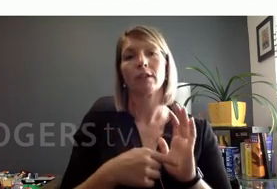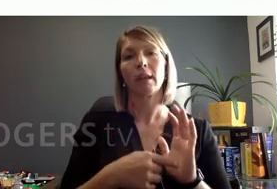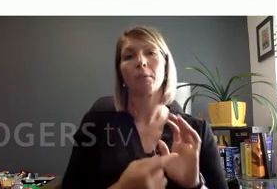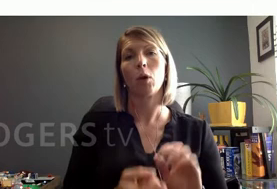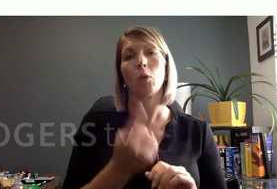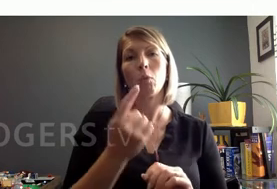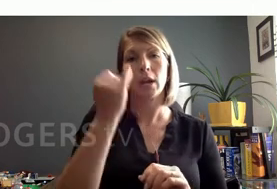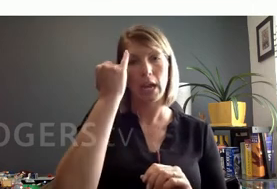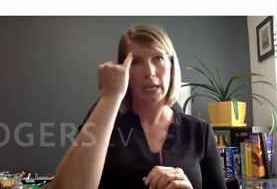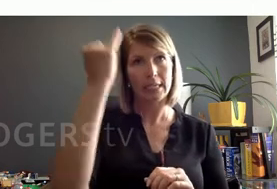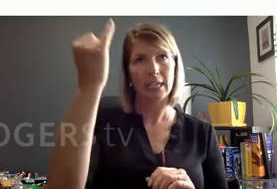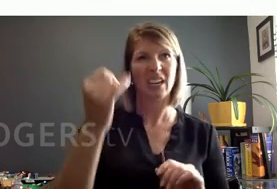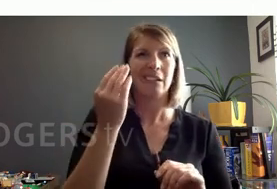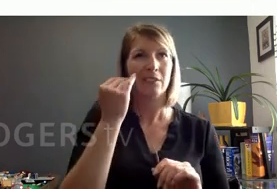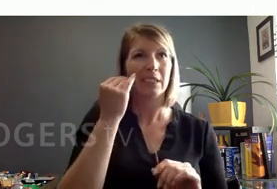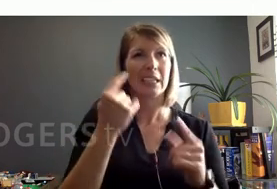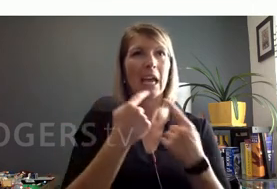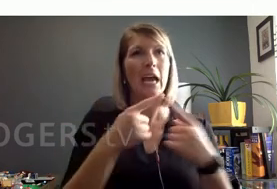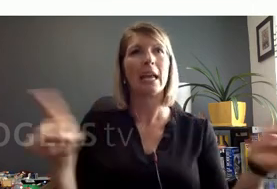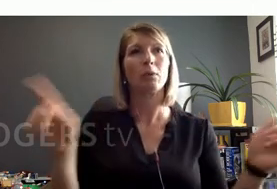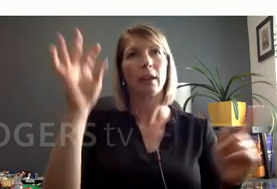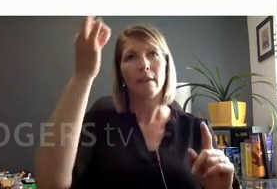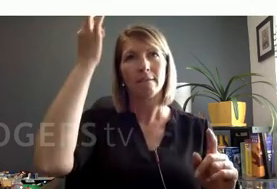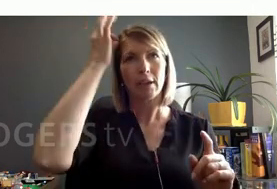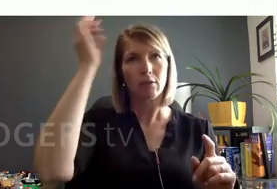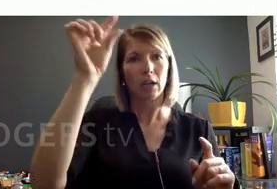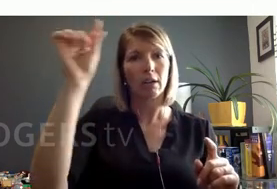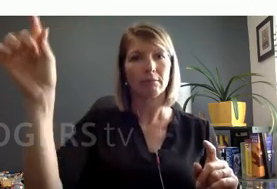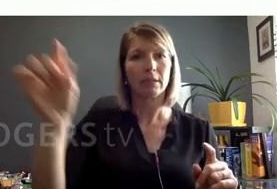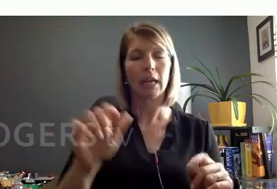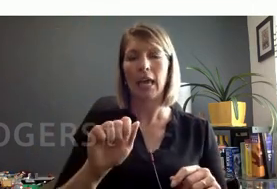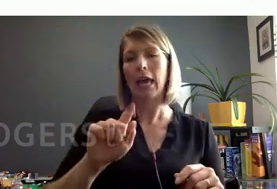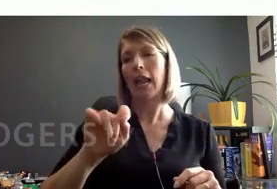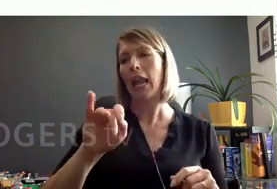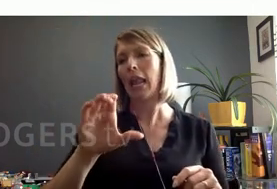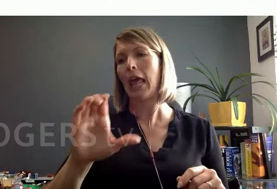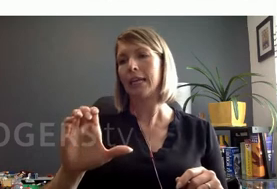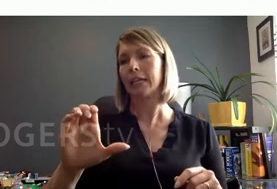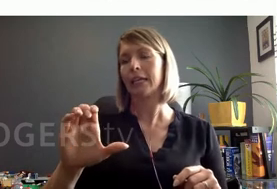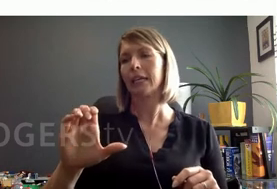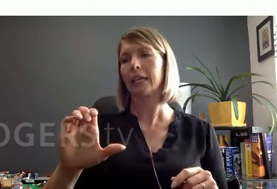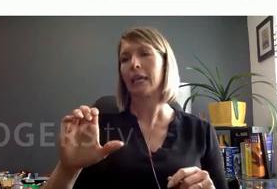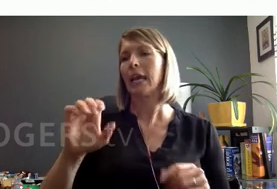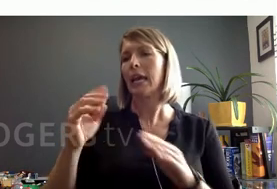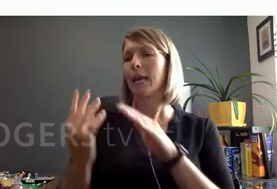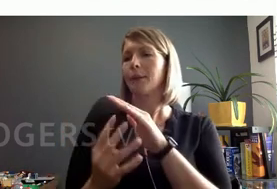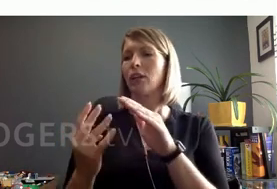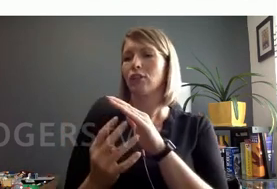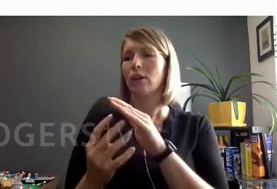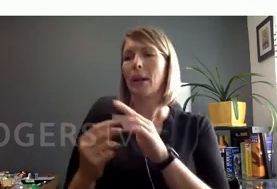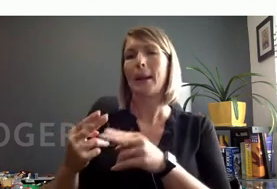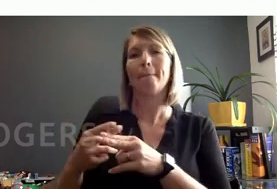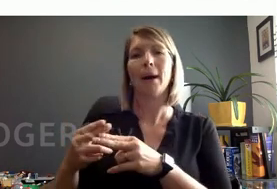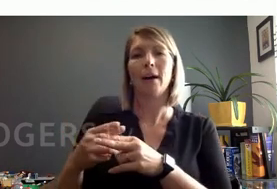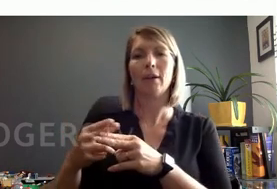government recently initiated this Atlantic Immigration Pilot Program, right, which give a lot